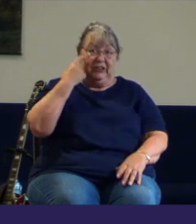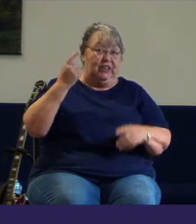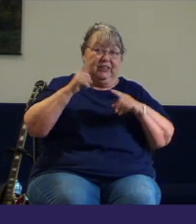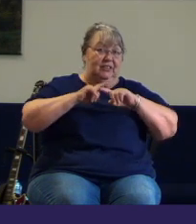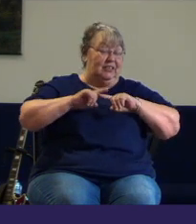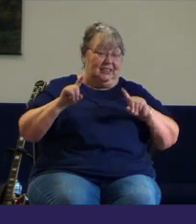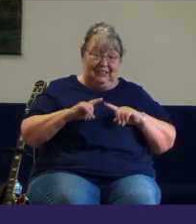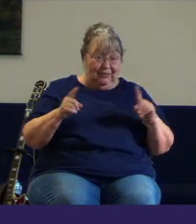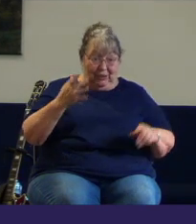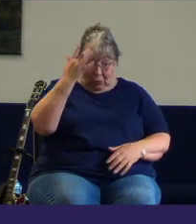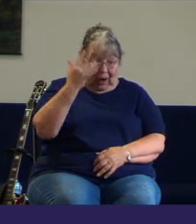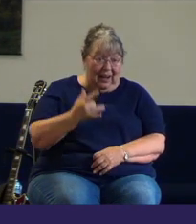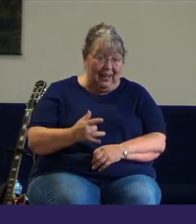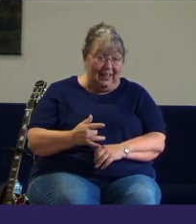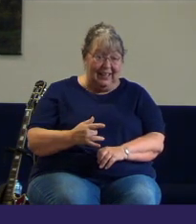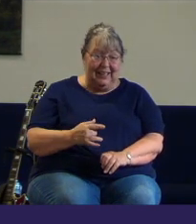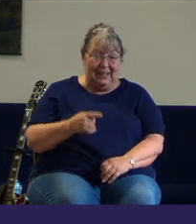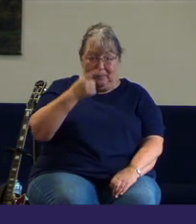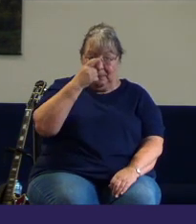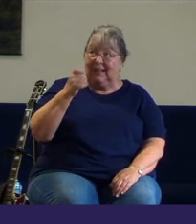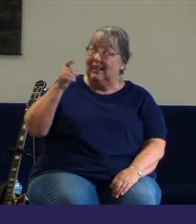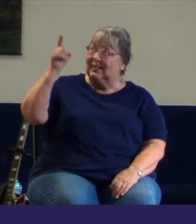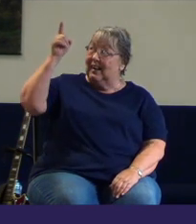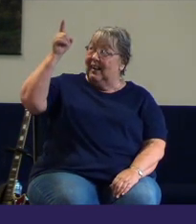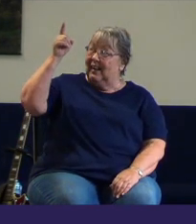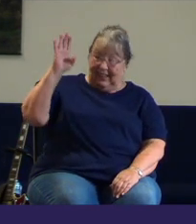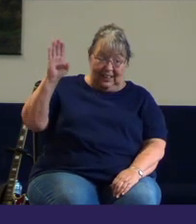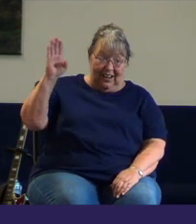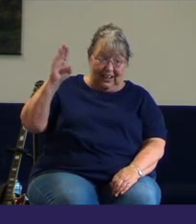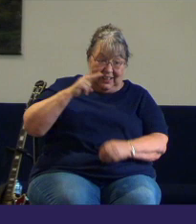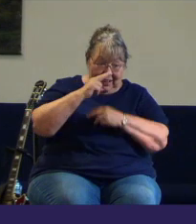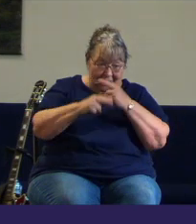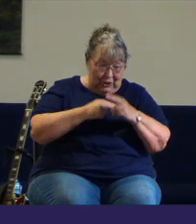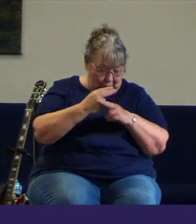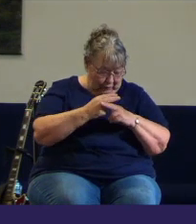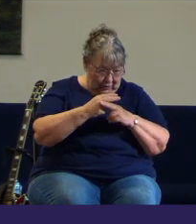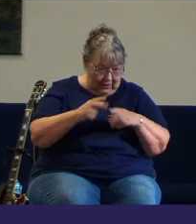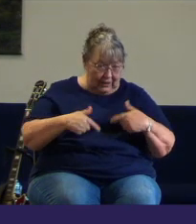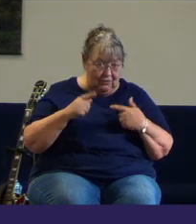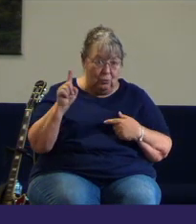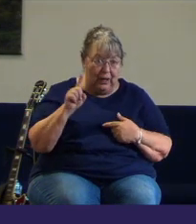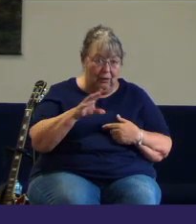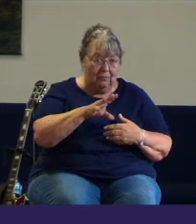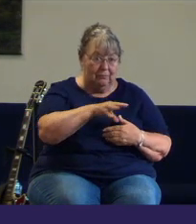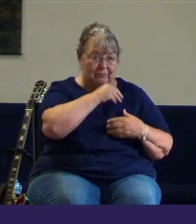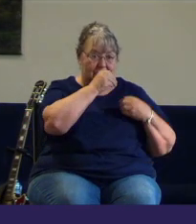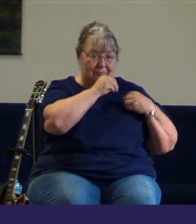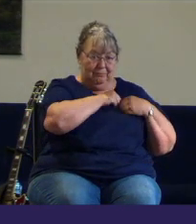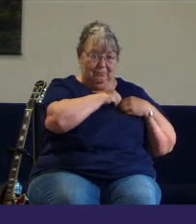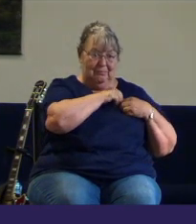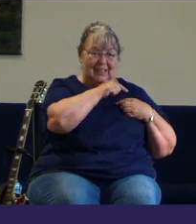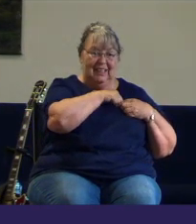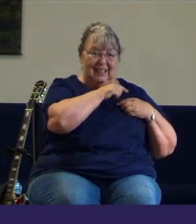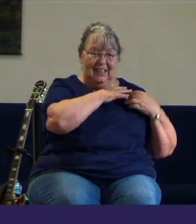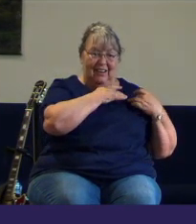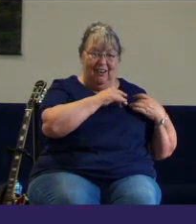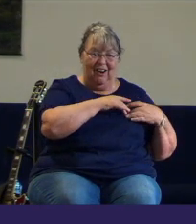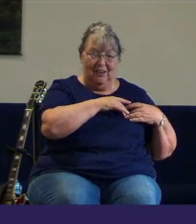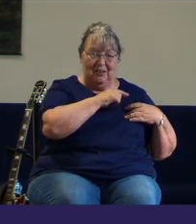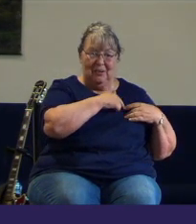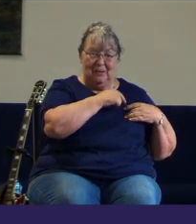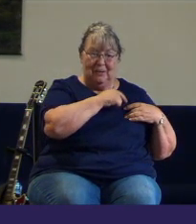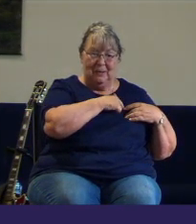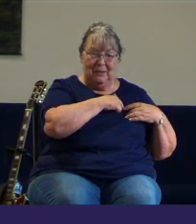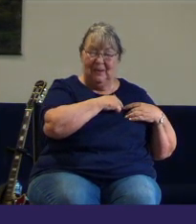Why? Because the God of the universe lives inside of their hearts. And so he's the one that